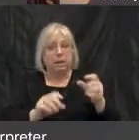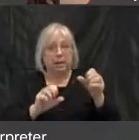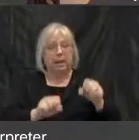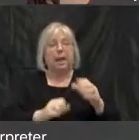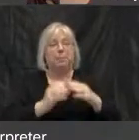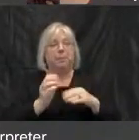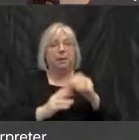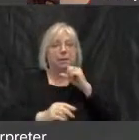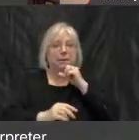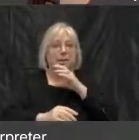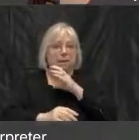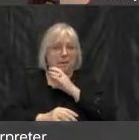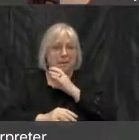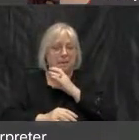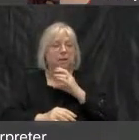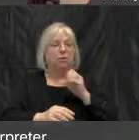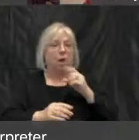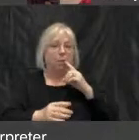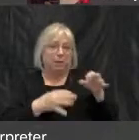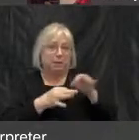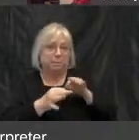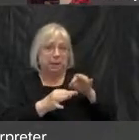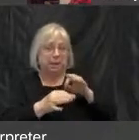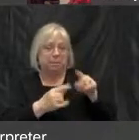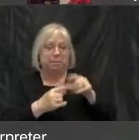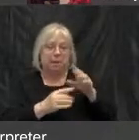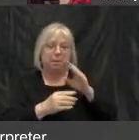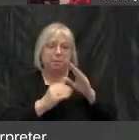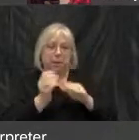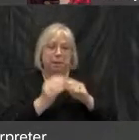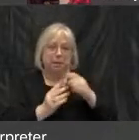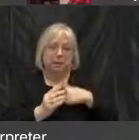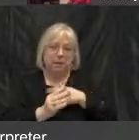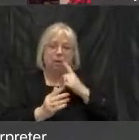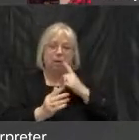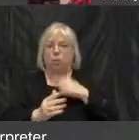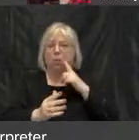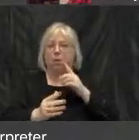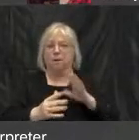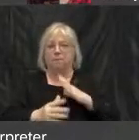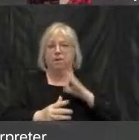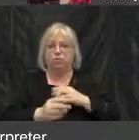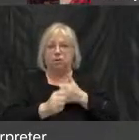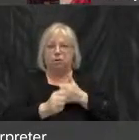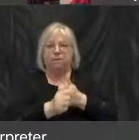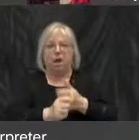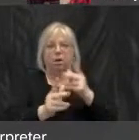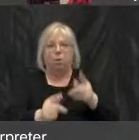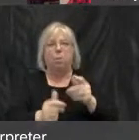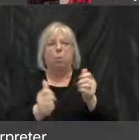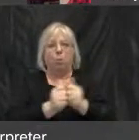we'll explain them about the building, and then we will officially follow up with a letter.